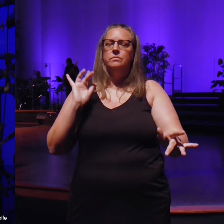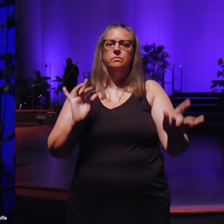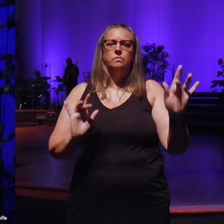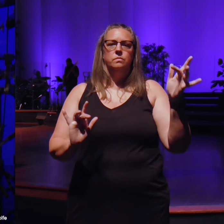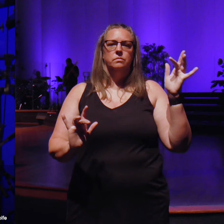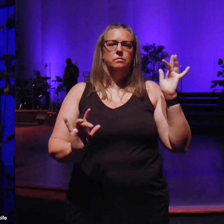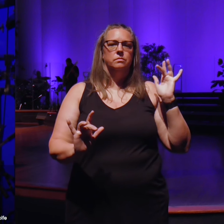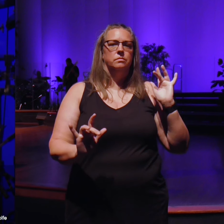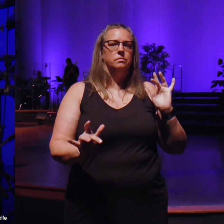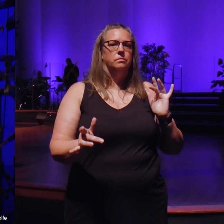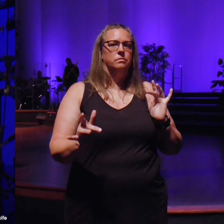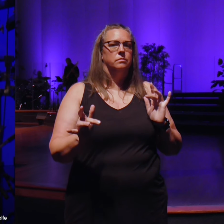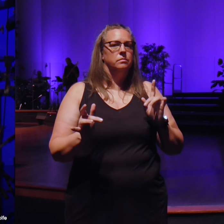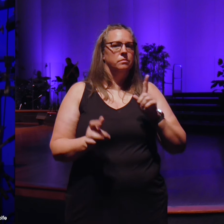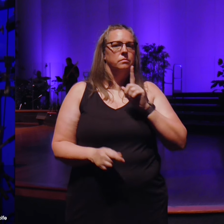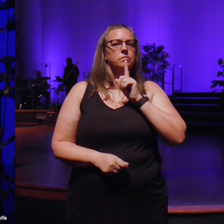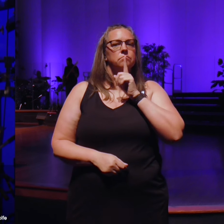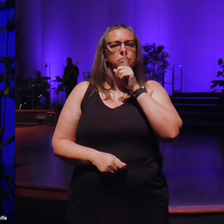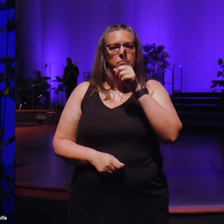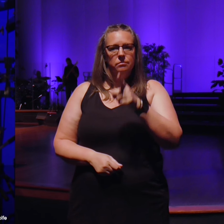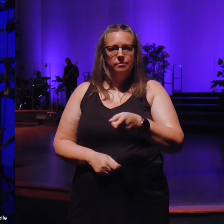each face.